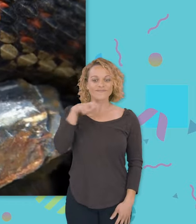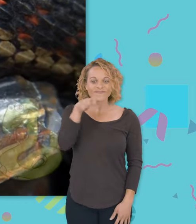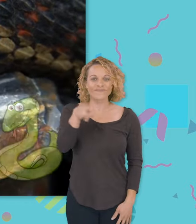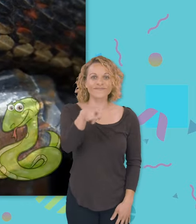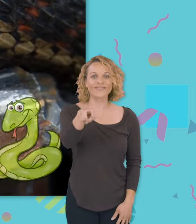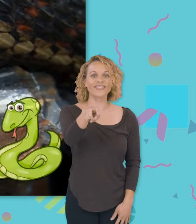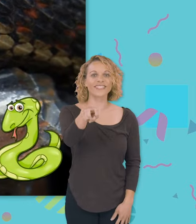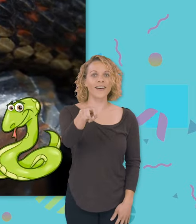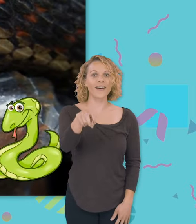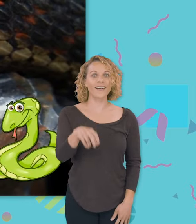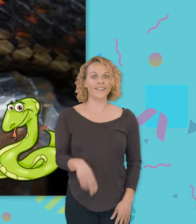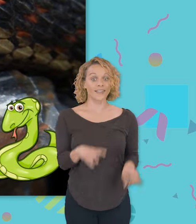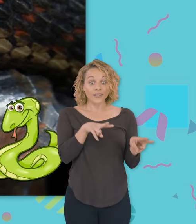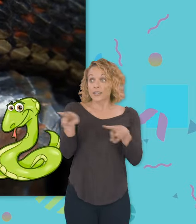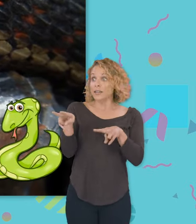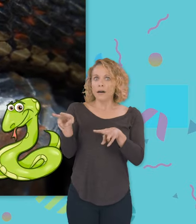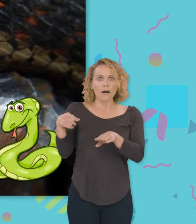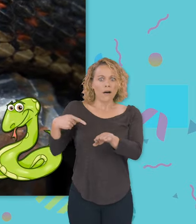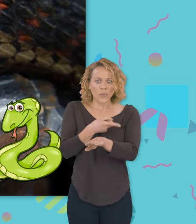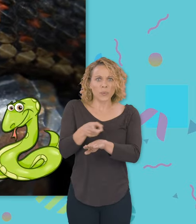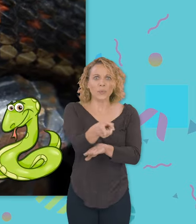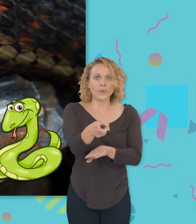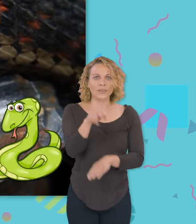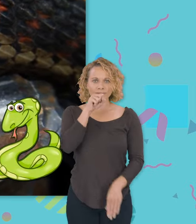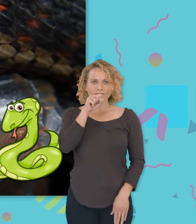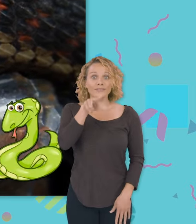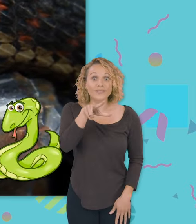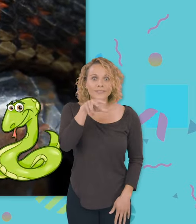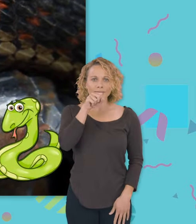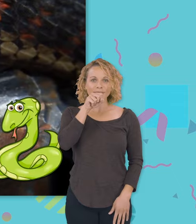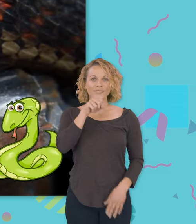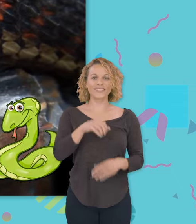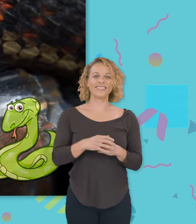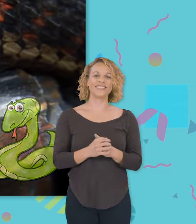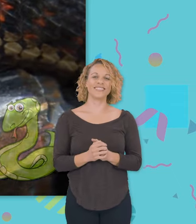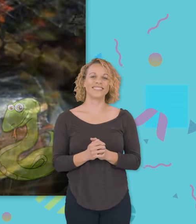see snakes. Look at how they slither and hiss.